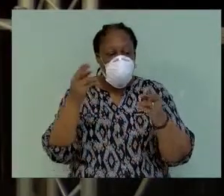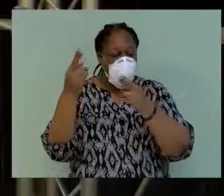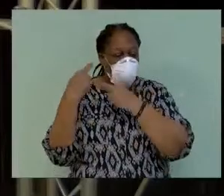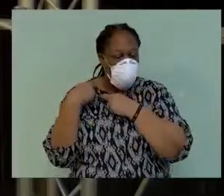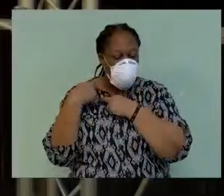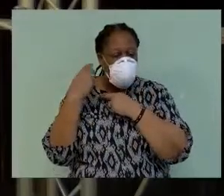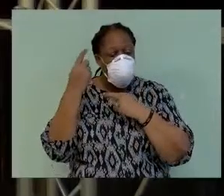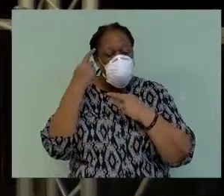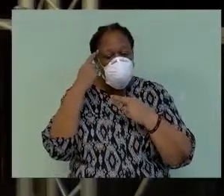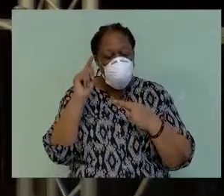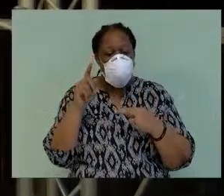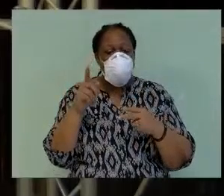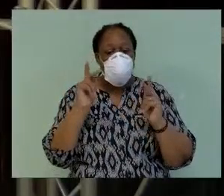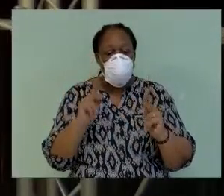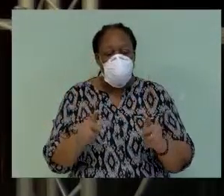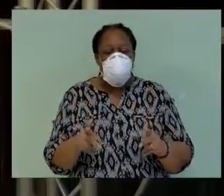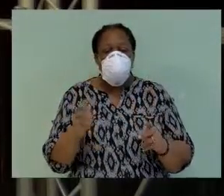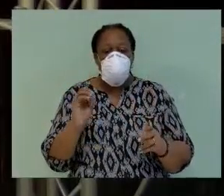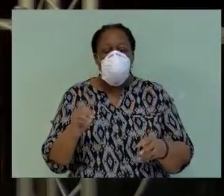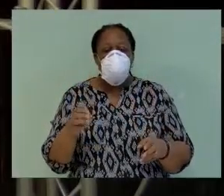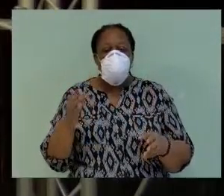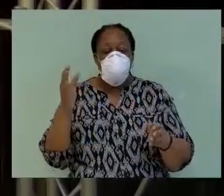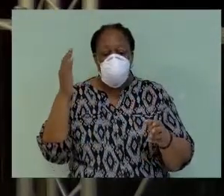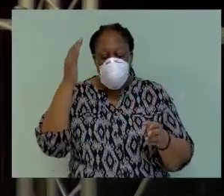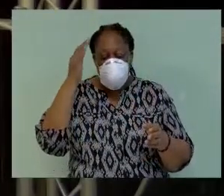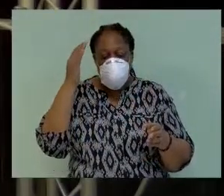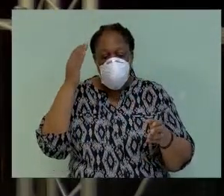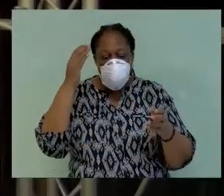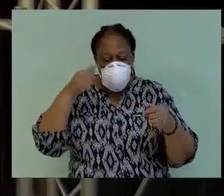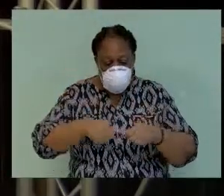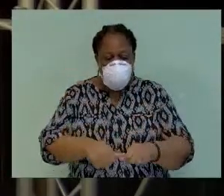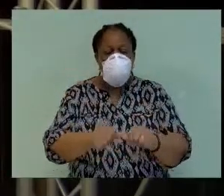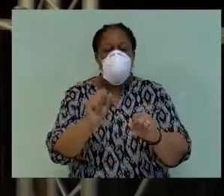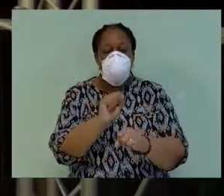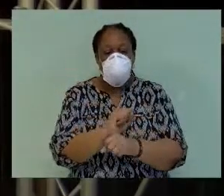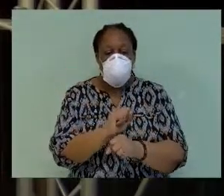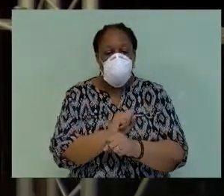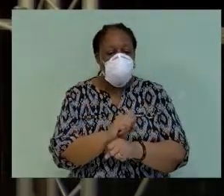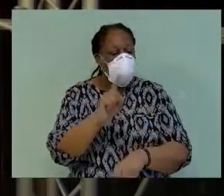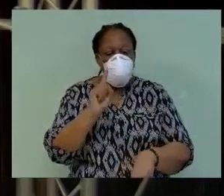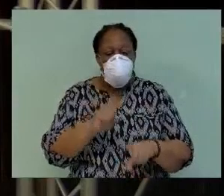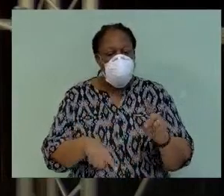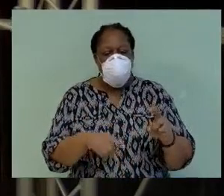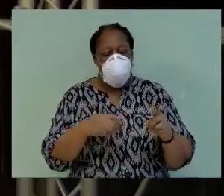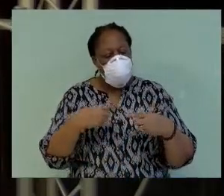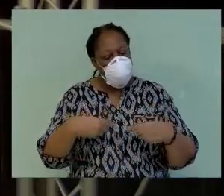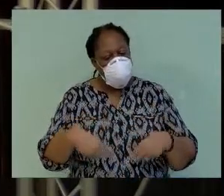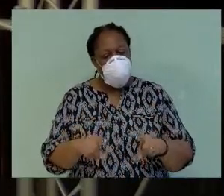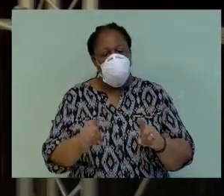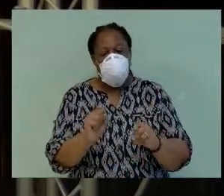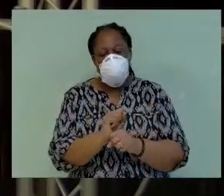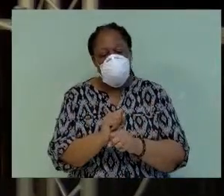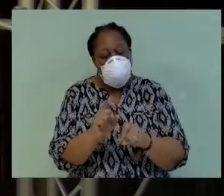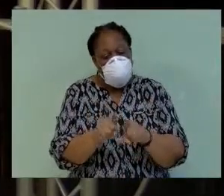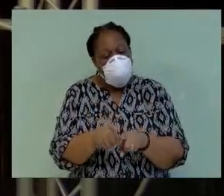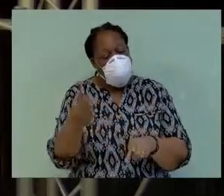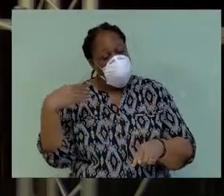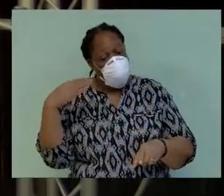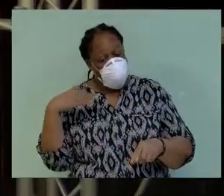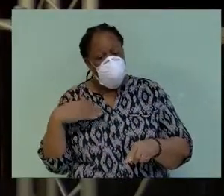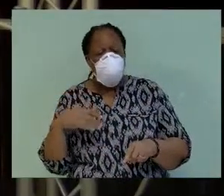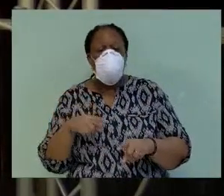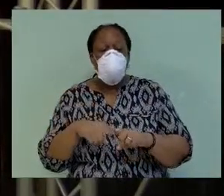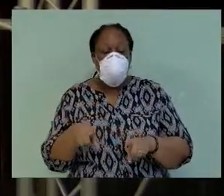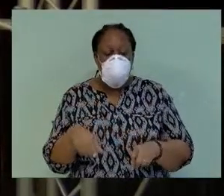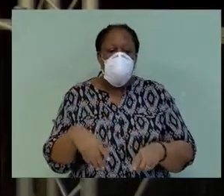public service, to remain accessible. While it cannot be business as usual, the court has had to adapt to